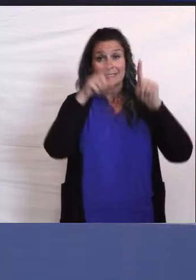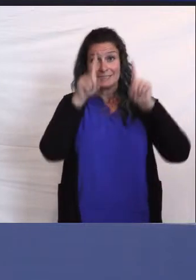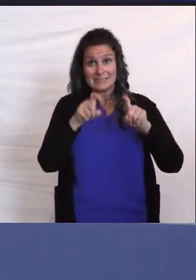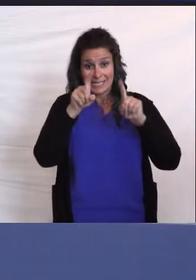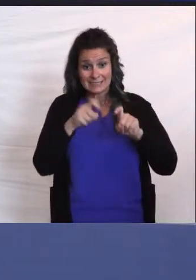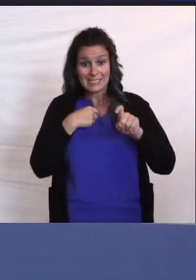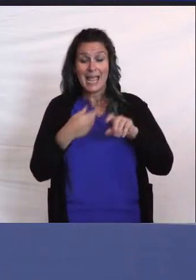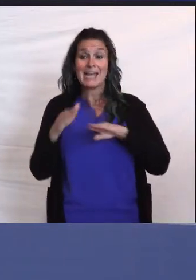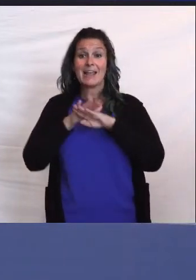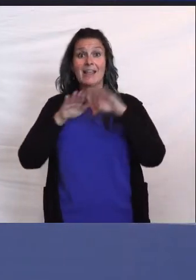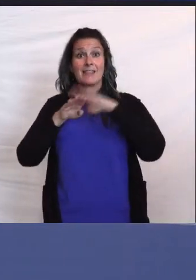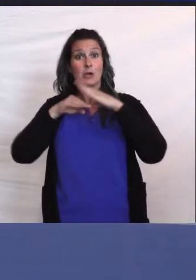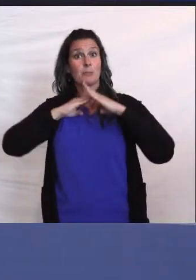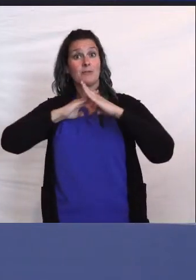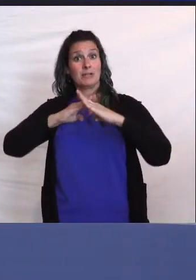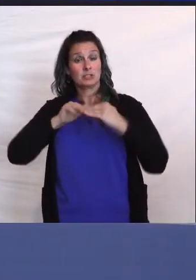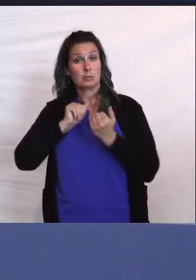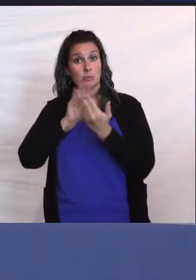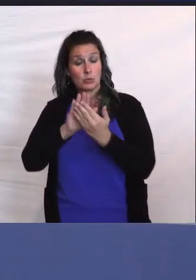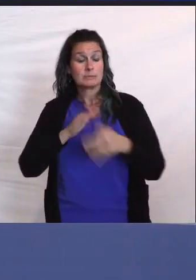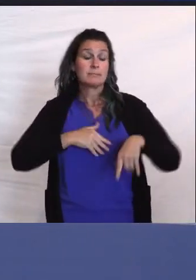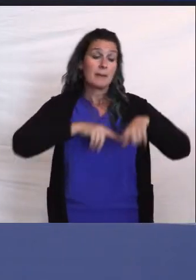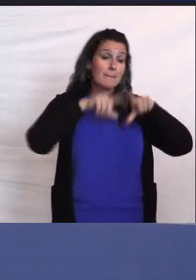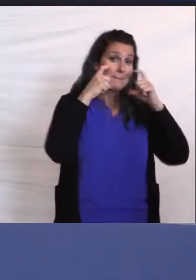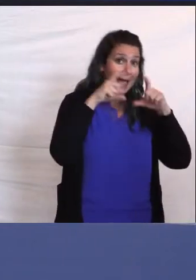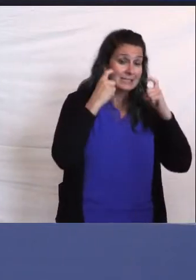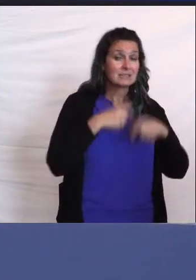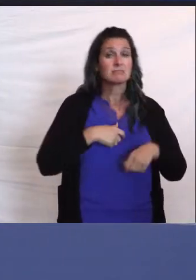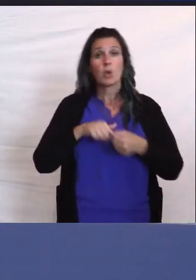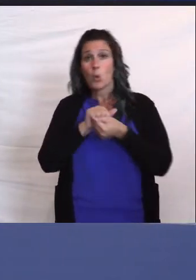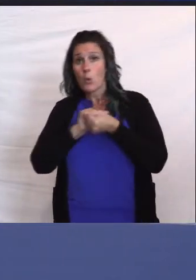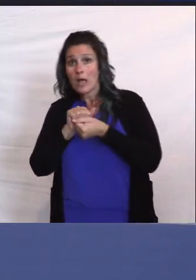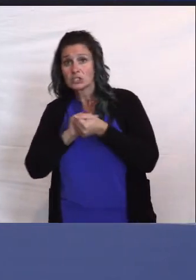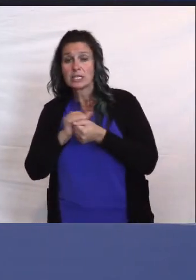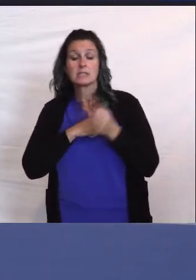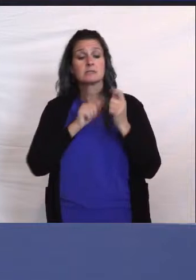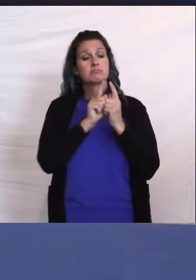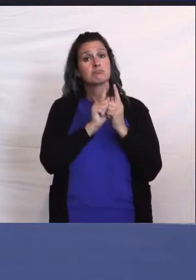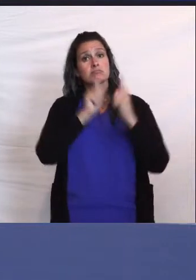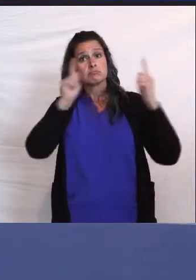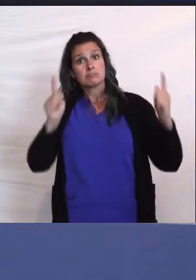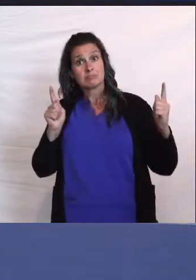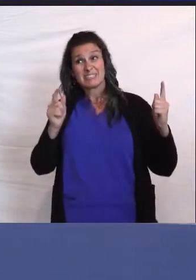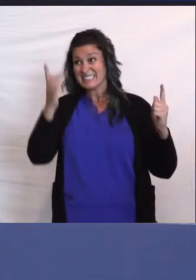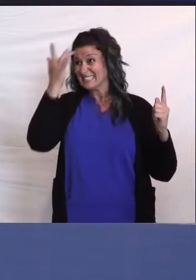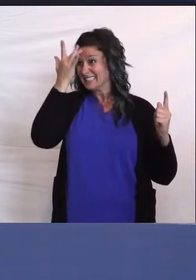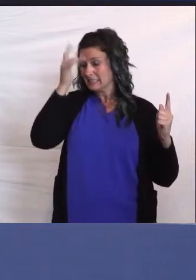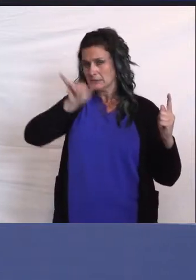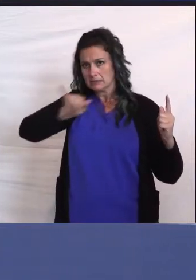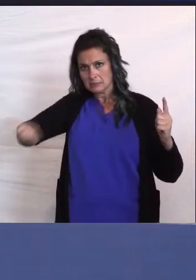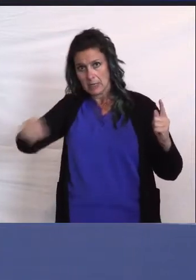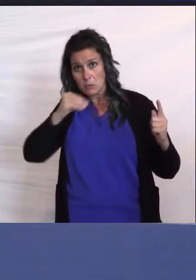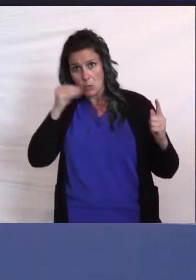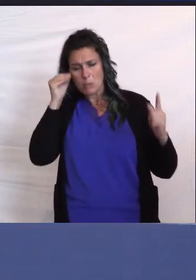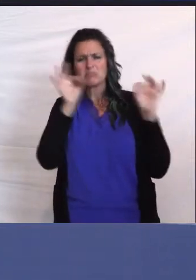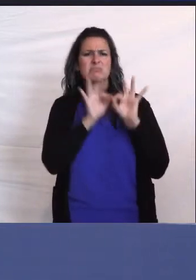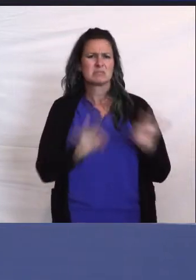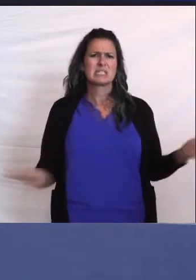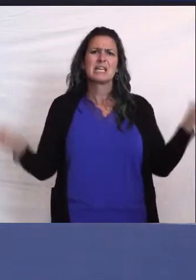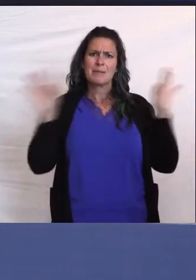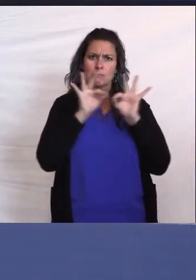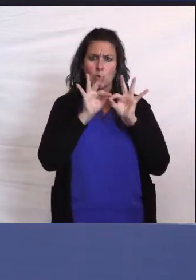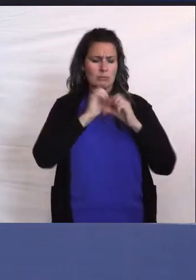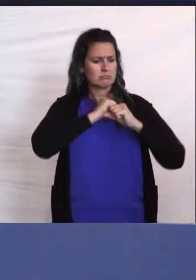includes masking, frequent hand washing, physical distancing, and staying home when you're sick, is important to